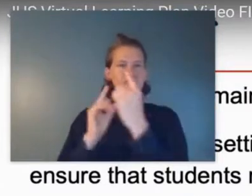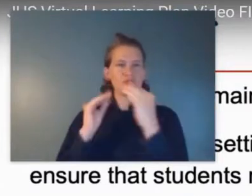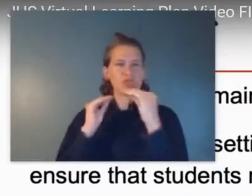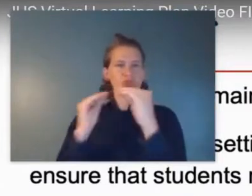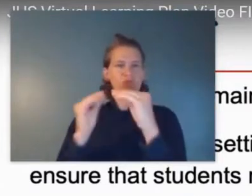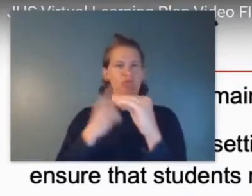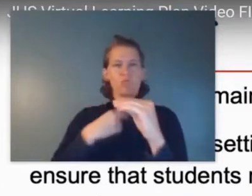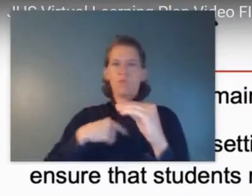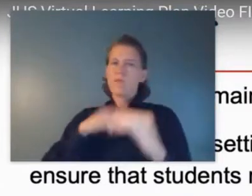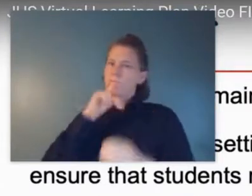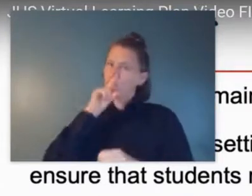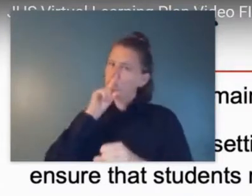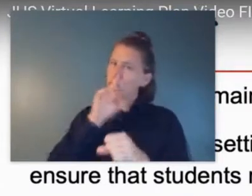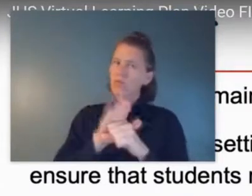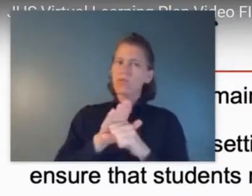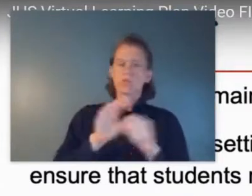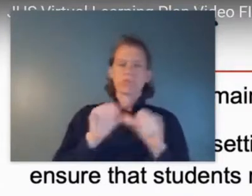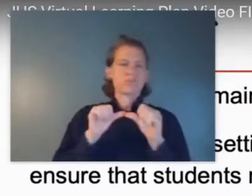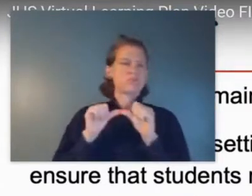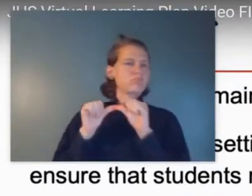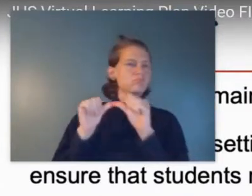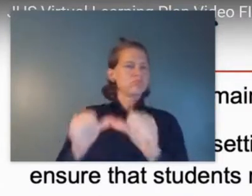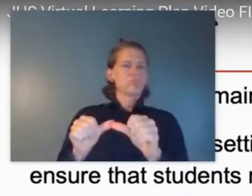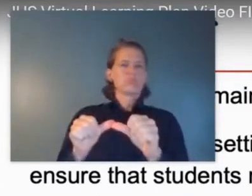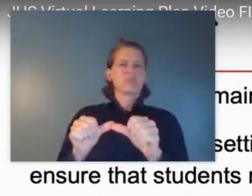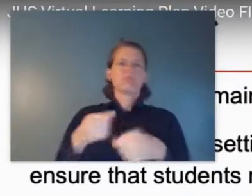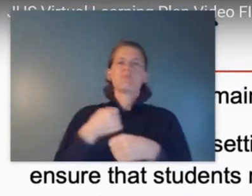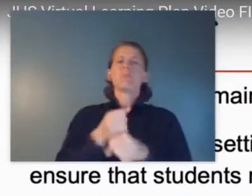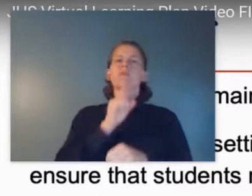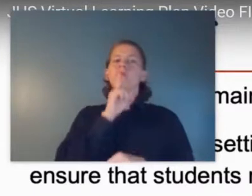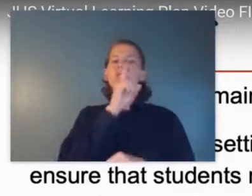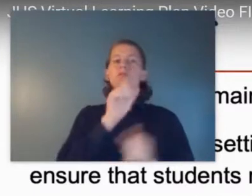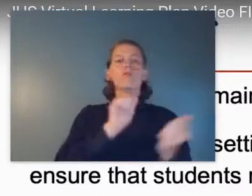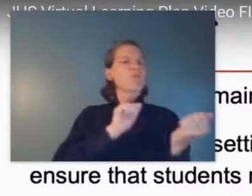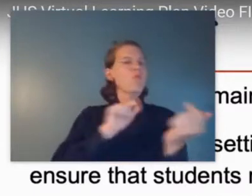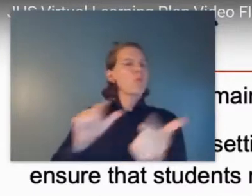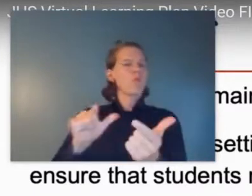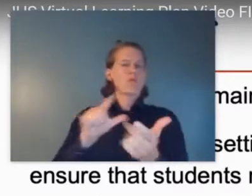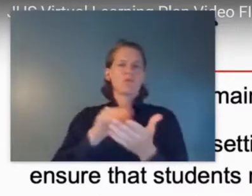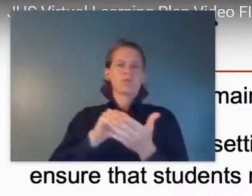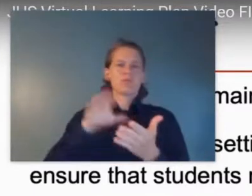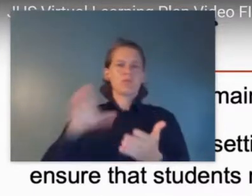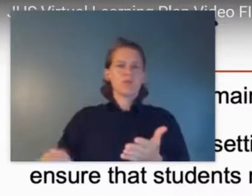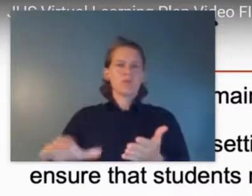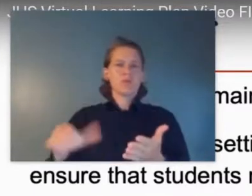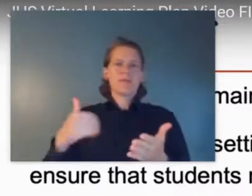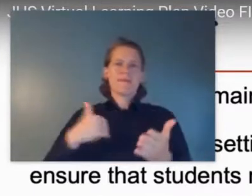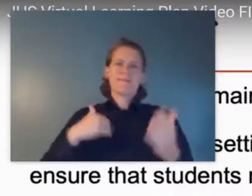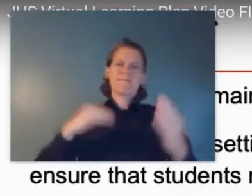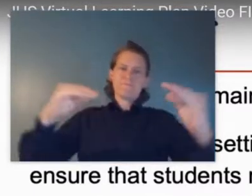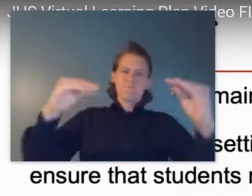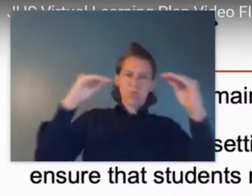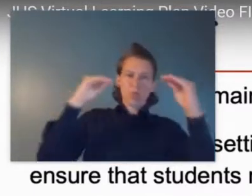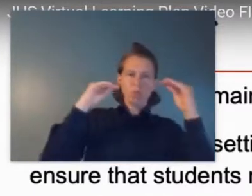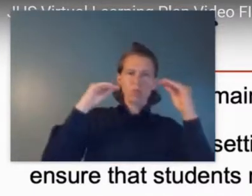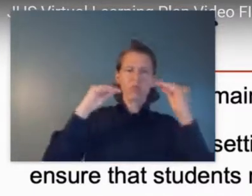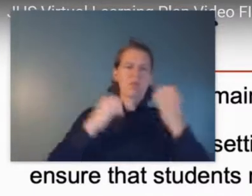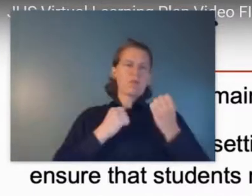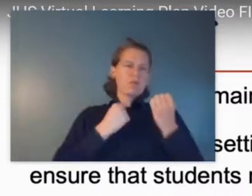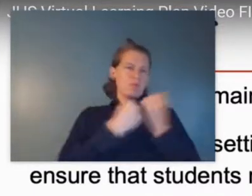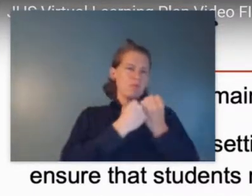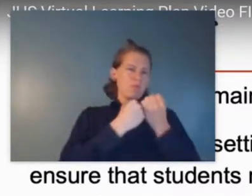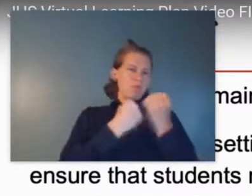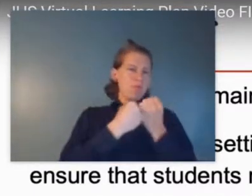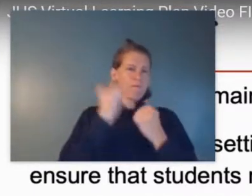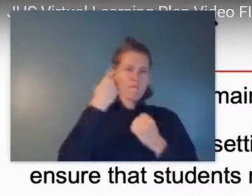remain committed to ensuring that all students receive the instruction and support needed to graduate on